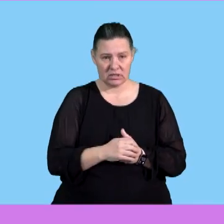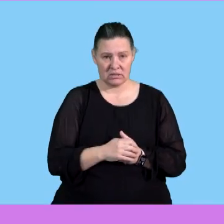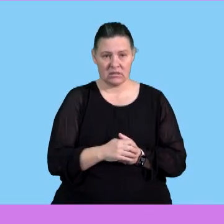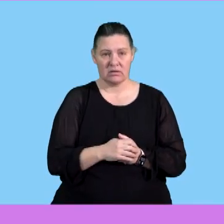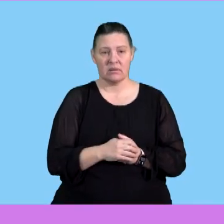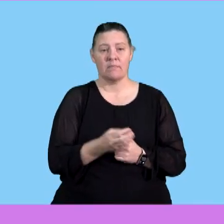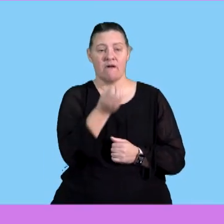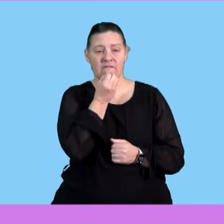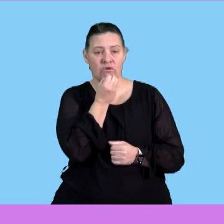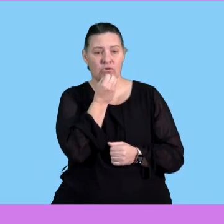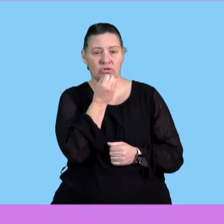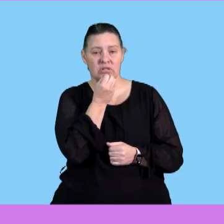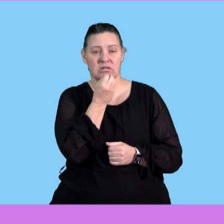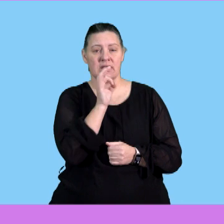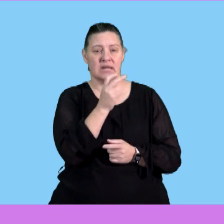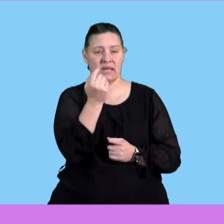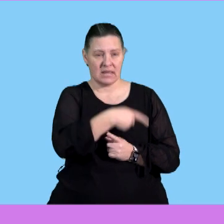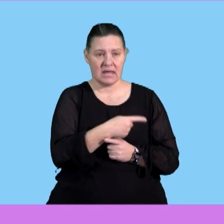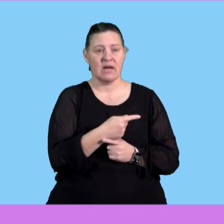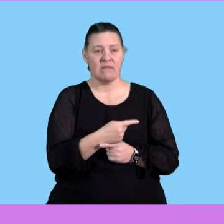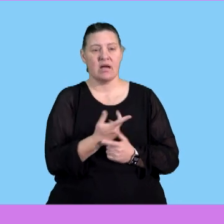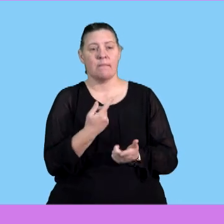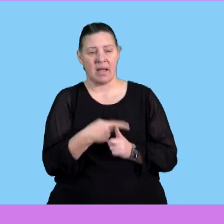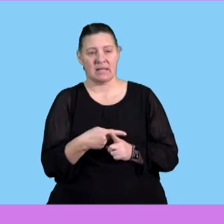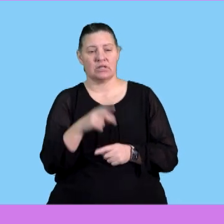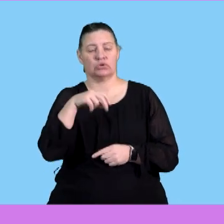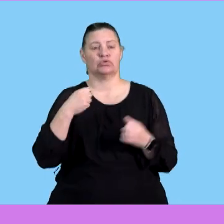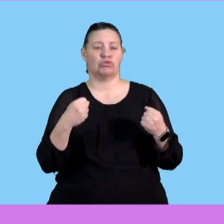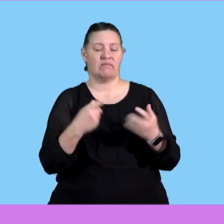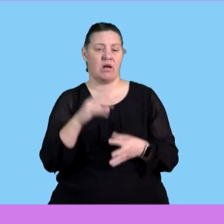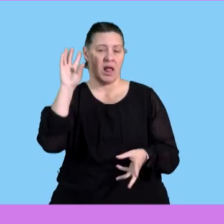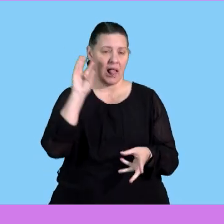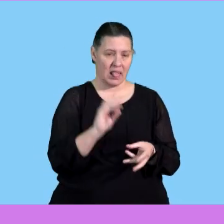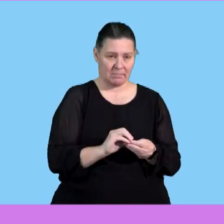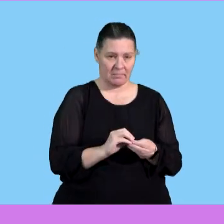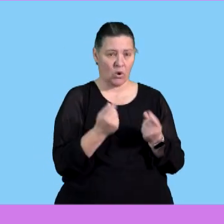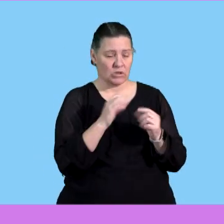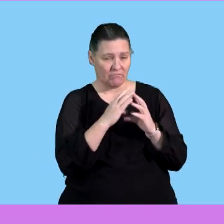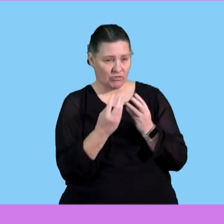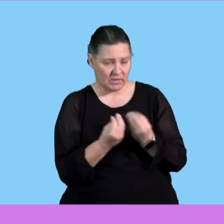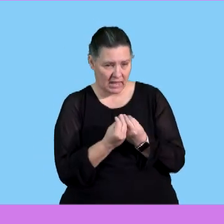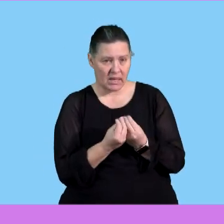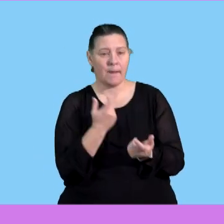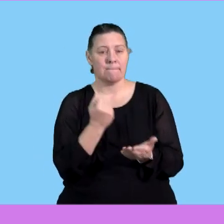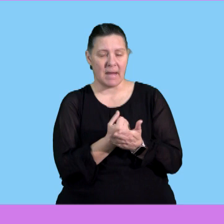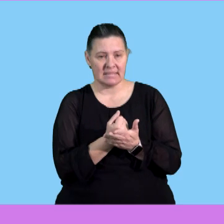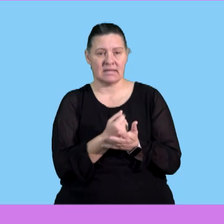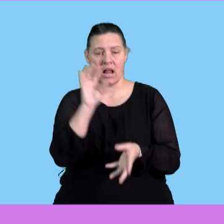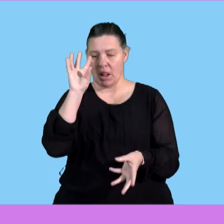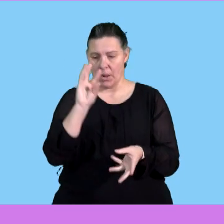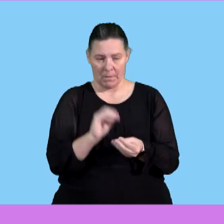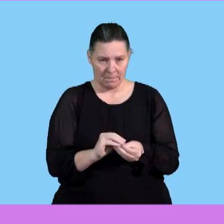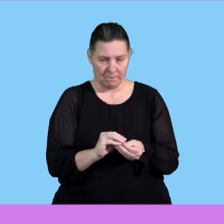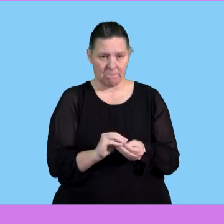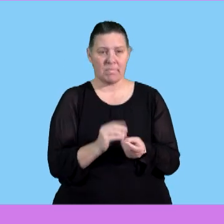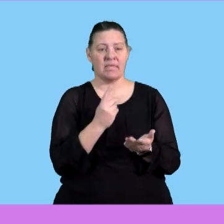accommodation, including 3 meals and a tour drive. So after you have calculated all these costs, you will have to add them